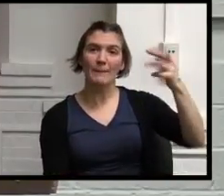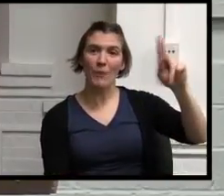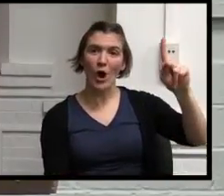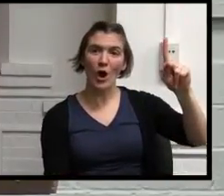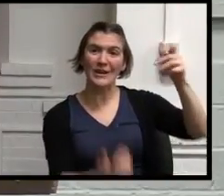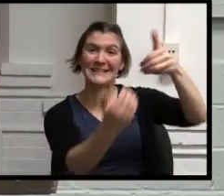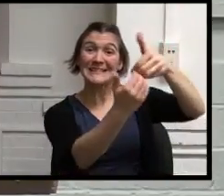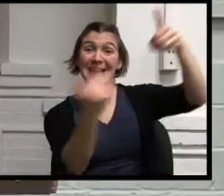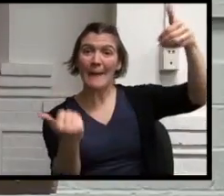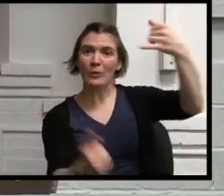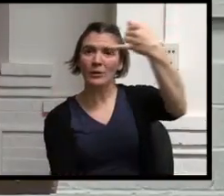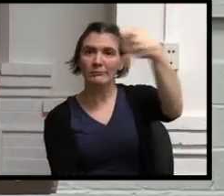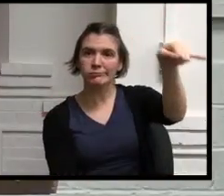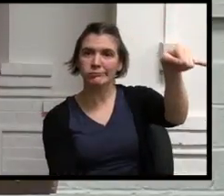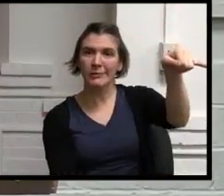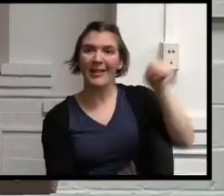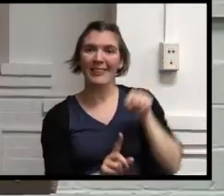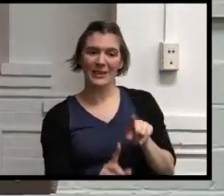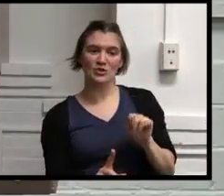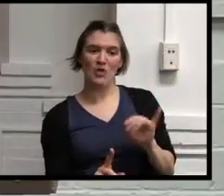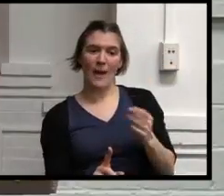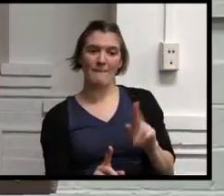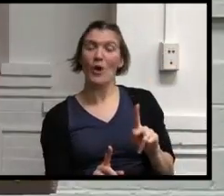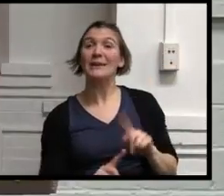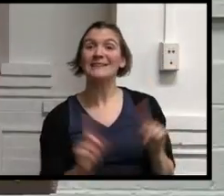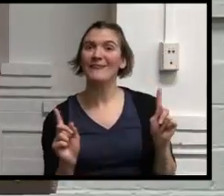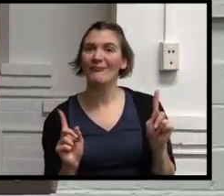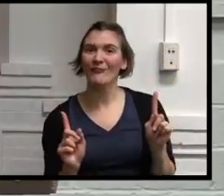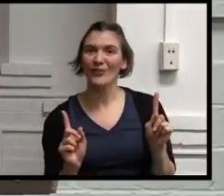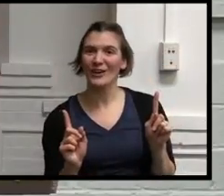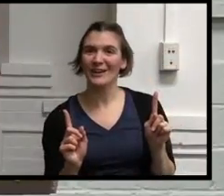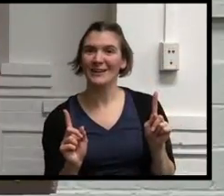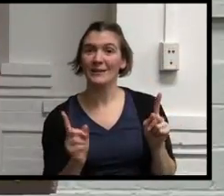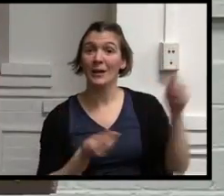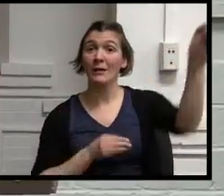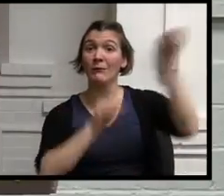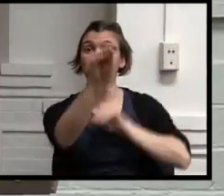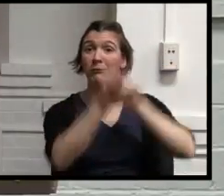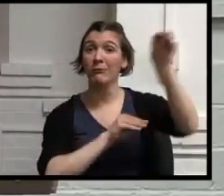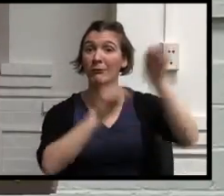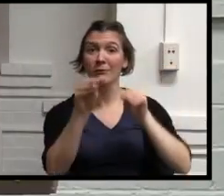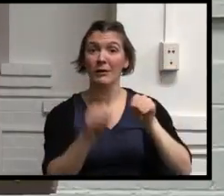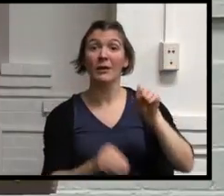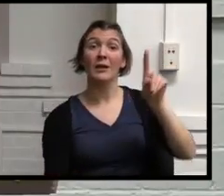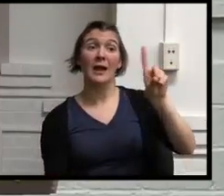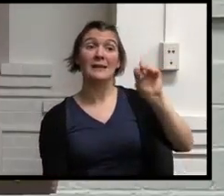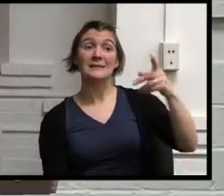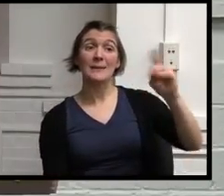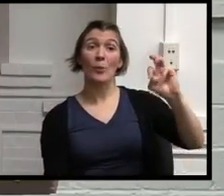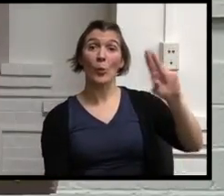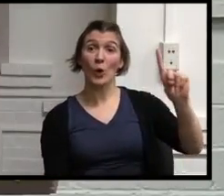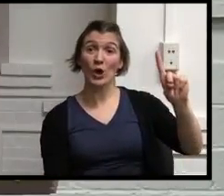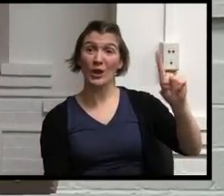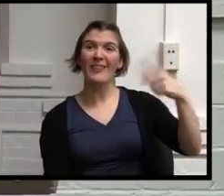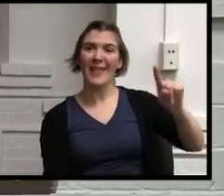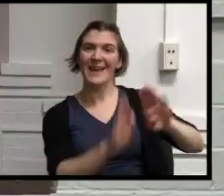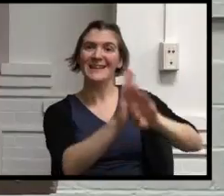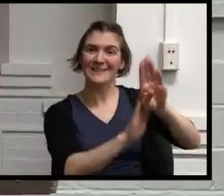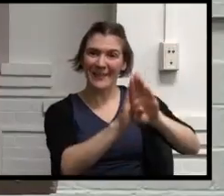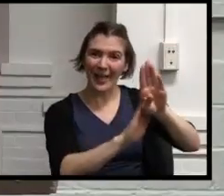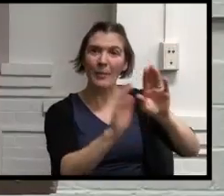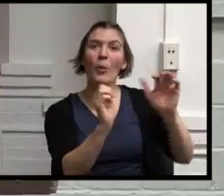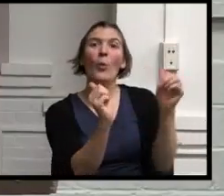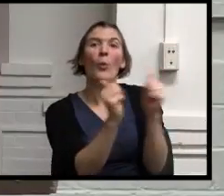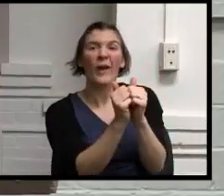two properties. And so some of the sites at Deepwood were developed using a large amount of